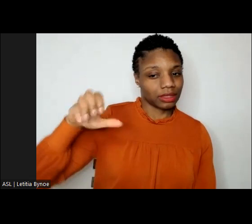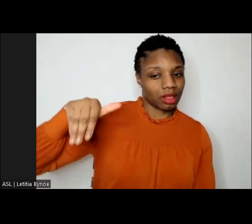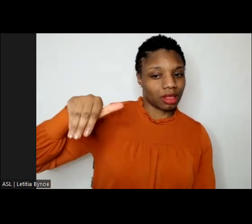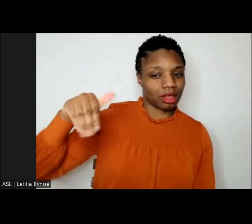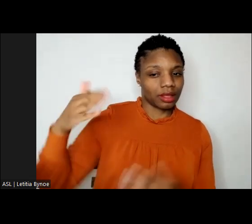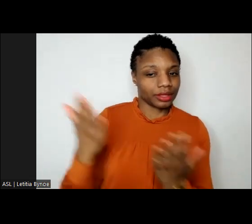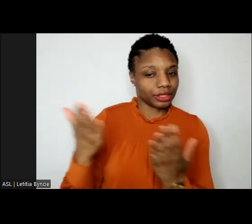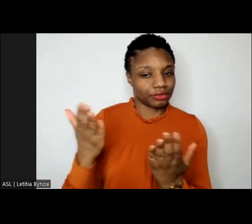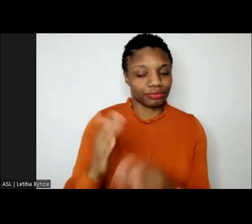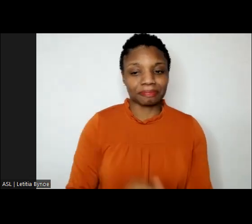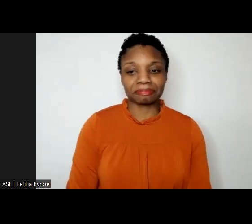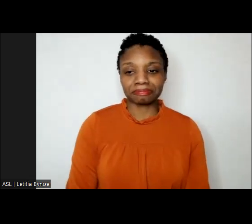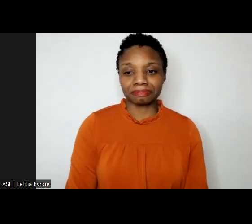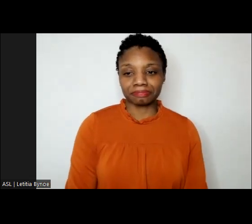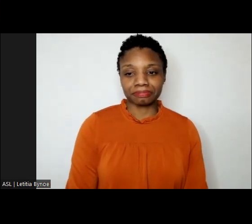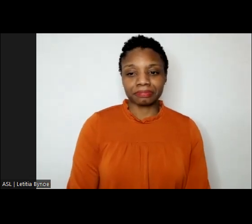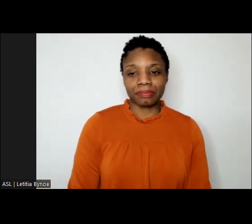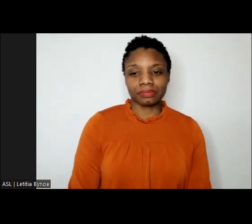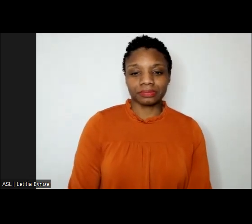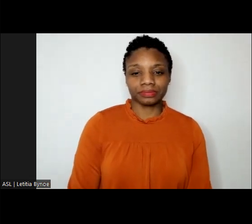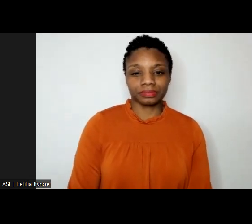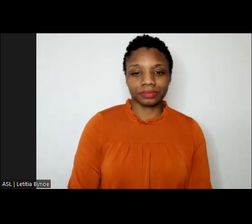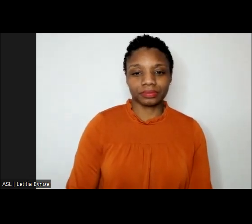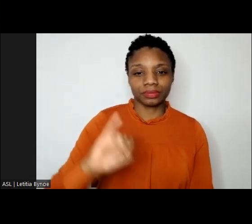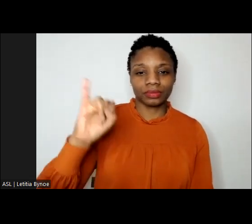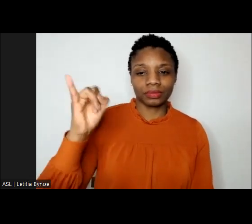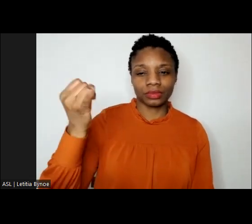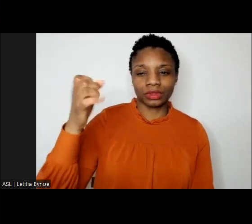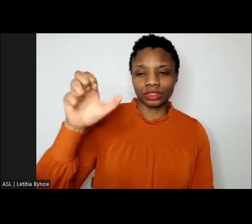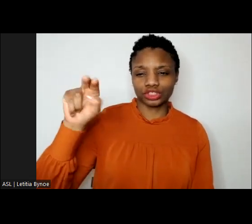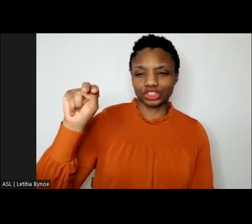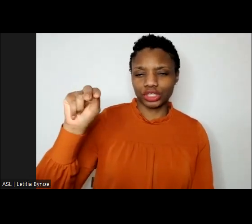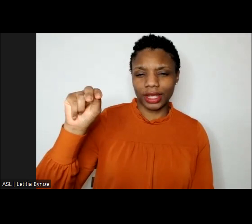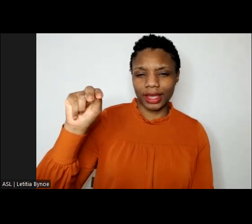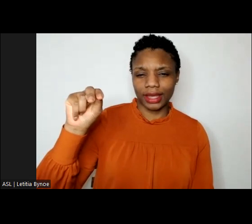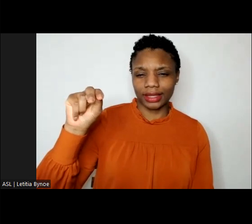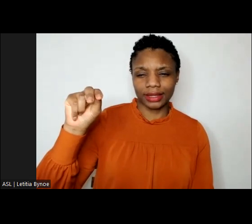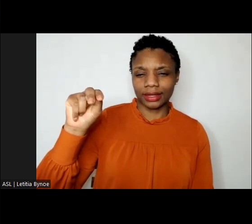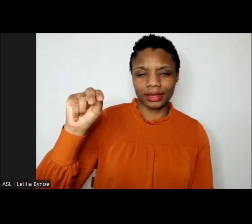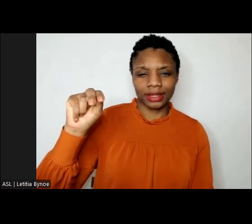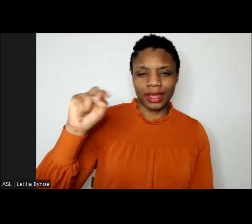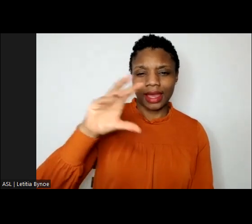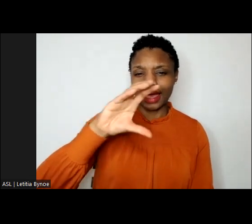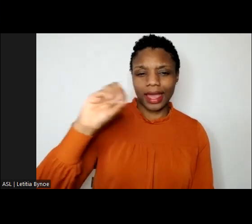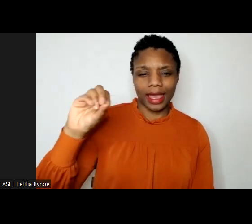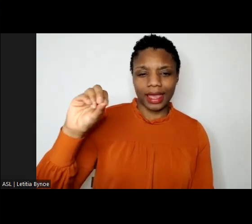No, I do not believe so. Jen, I think actually Jen Selenetti and Marcos Luna are not